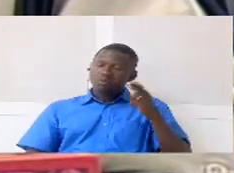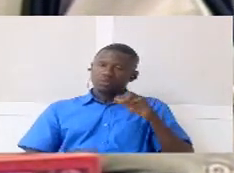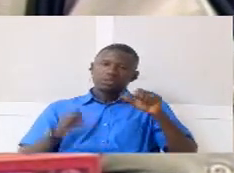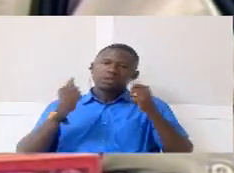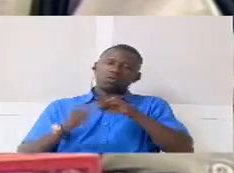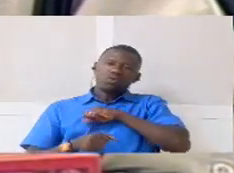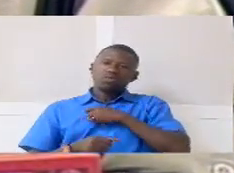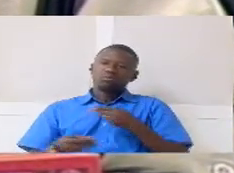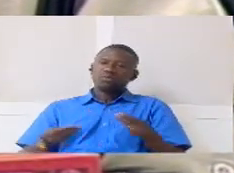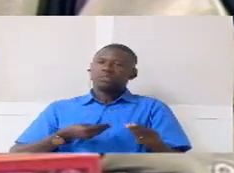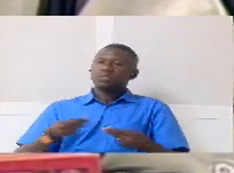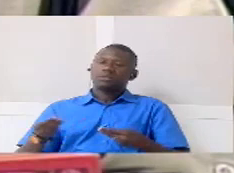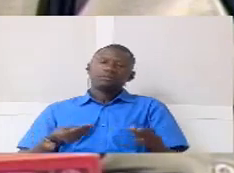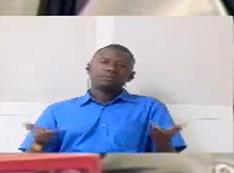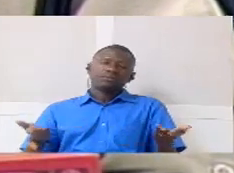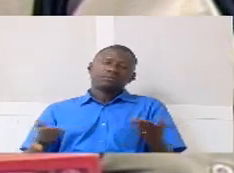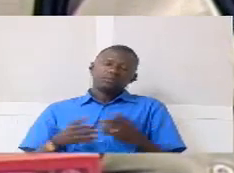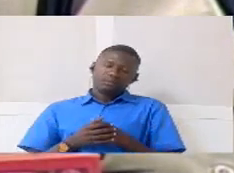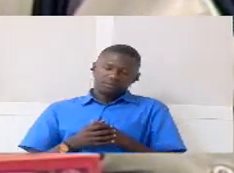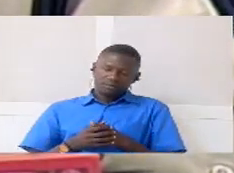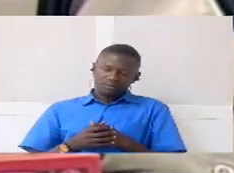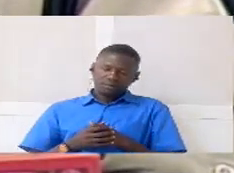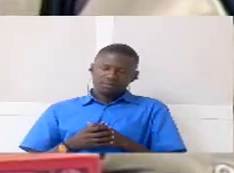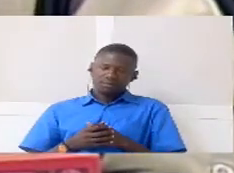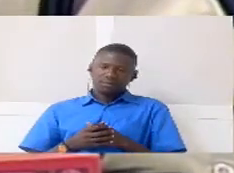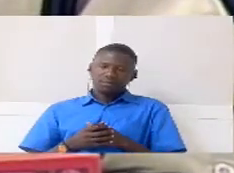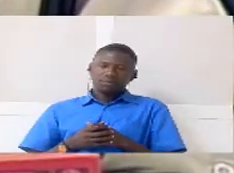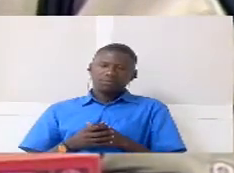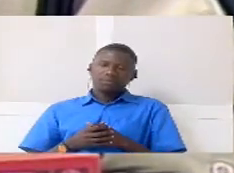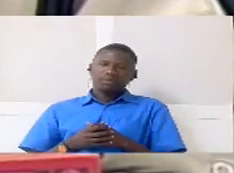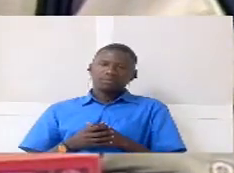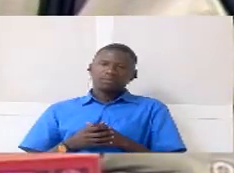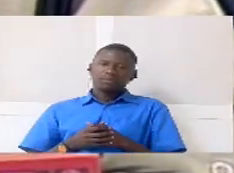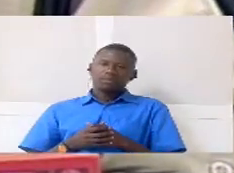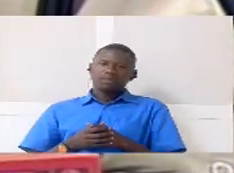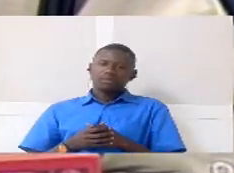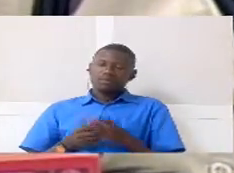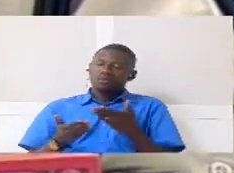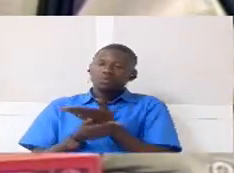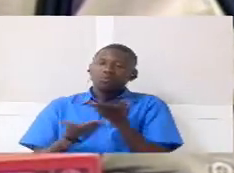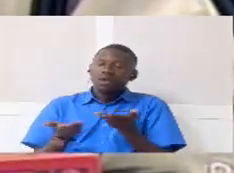business. Kadundola do ko denta wodo so social welfare na kanam e fenkola after care fenkola